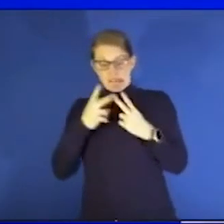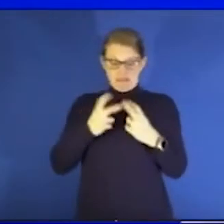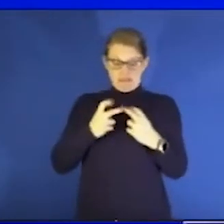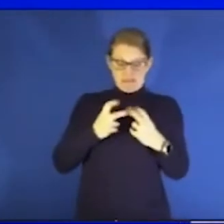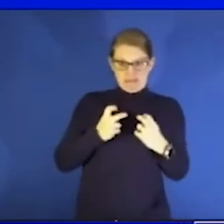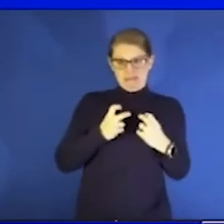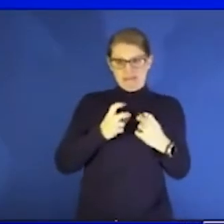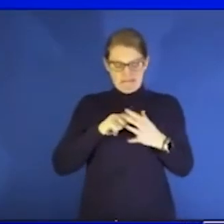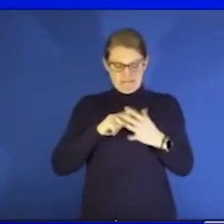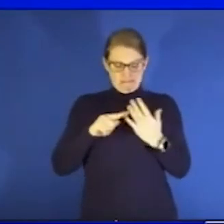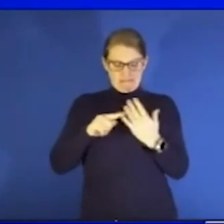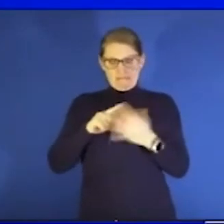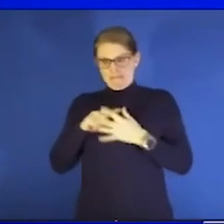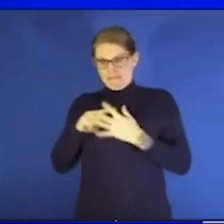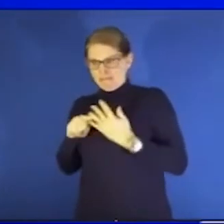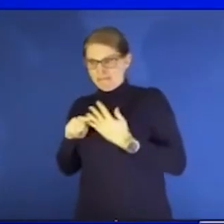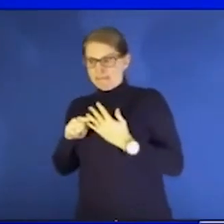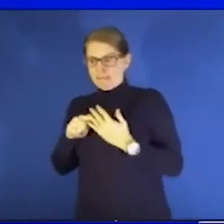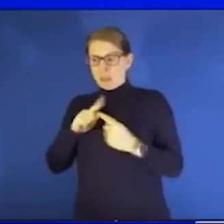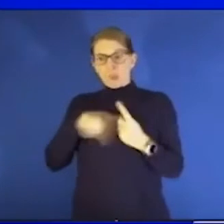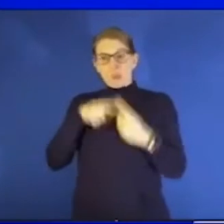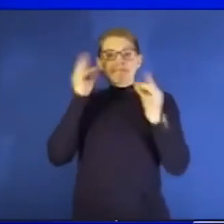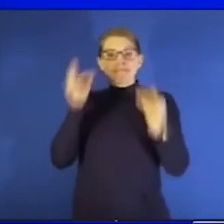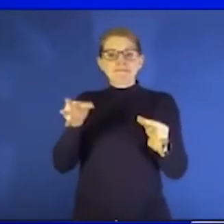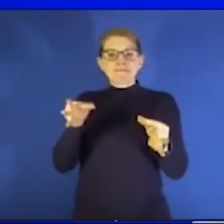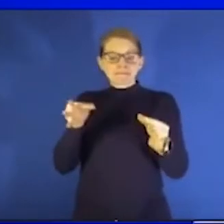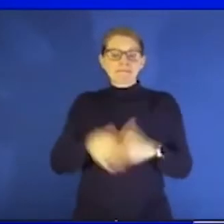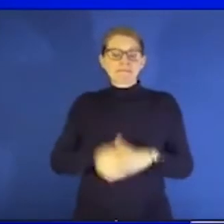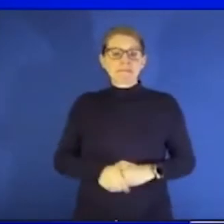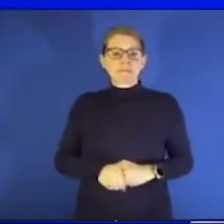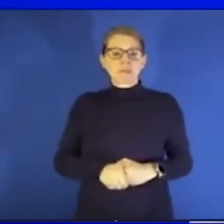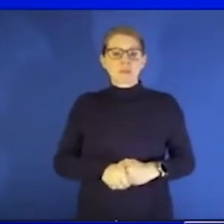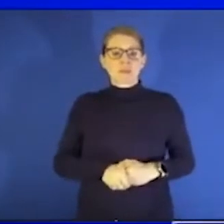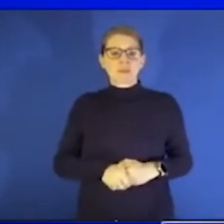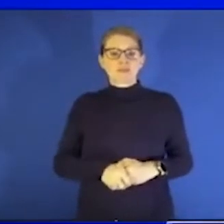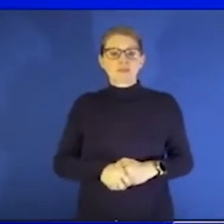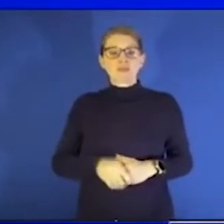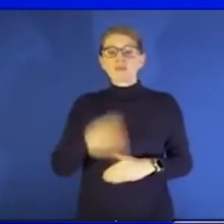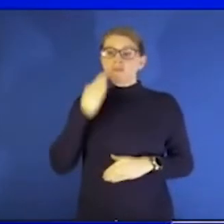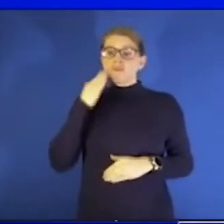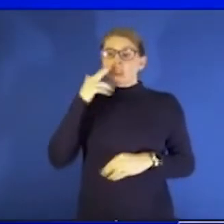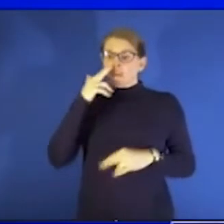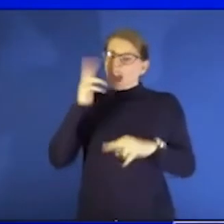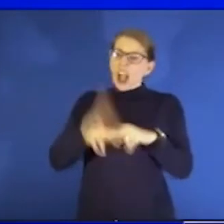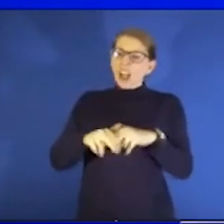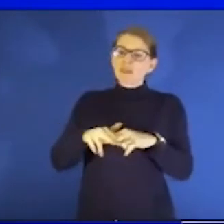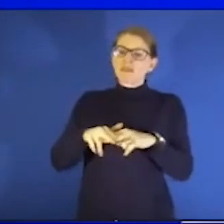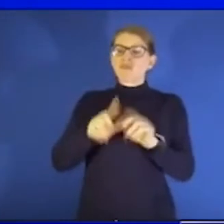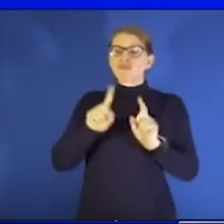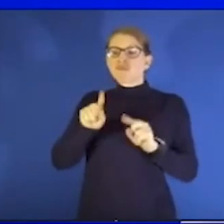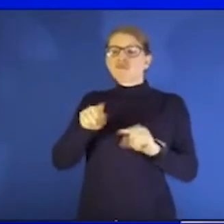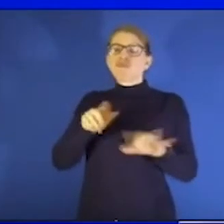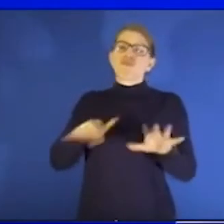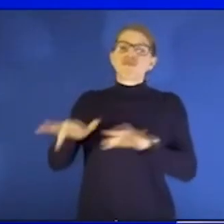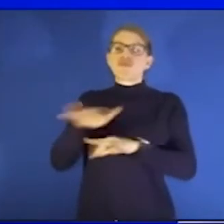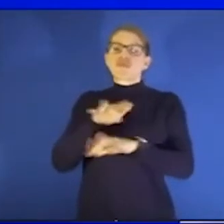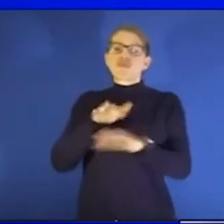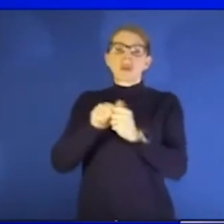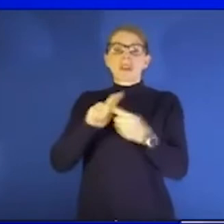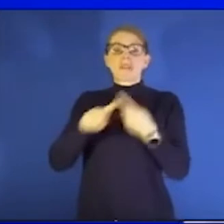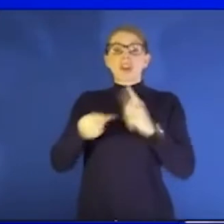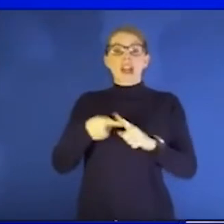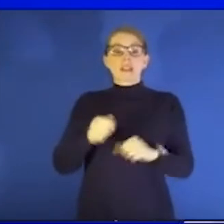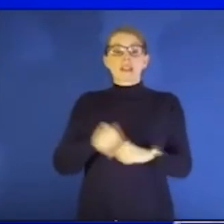making those calls. Certainly, we know it is fun to go to those things and be with friends and even other